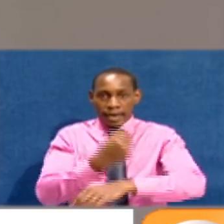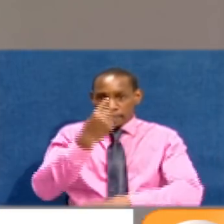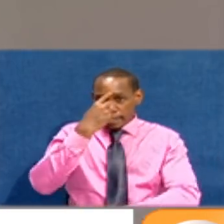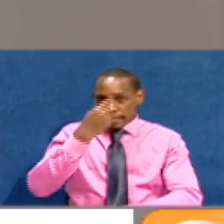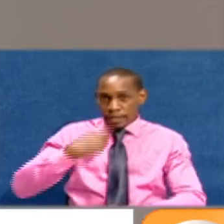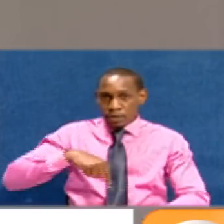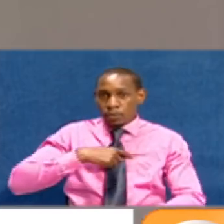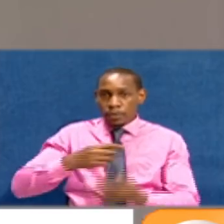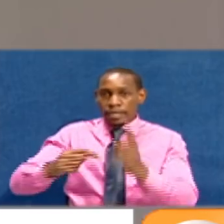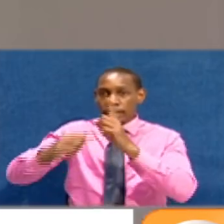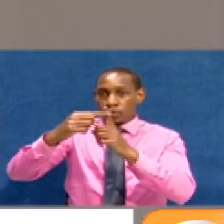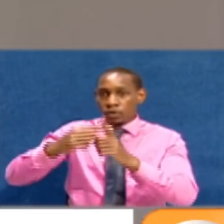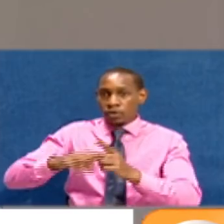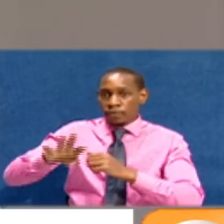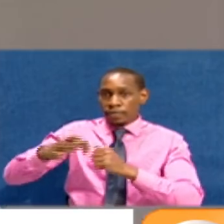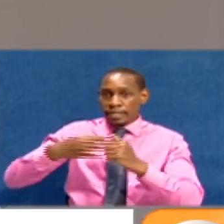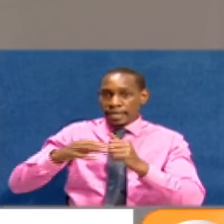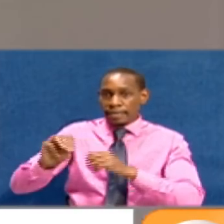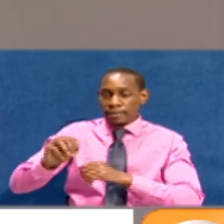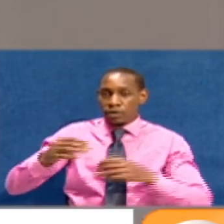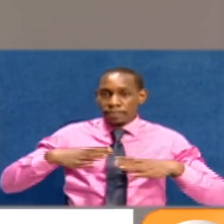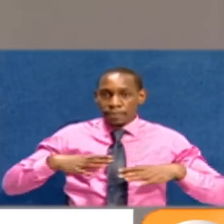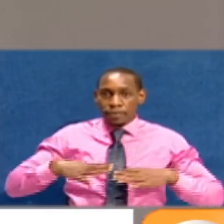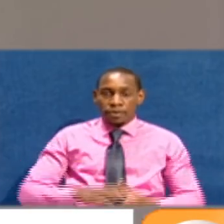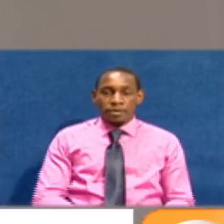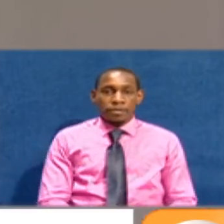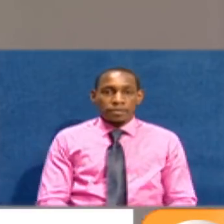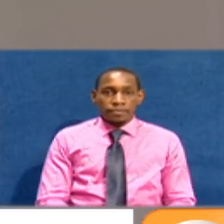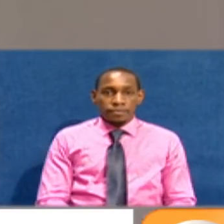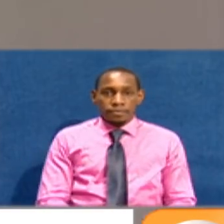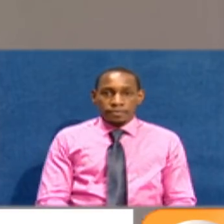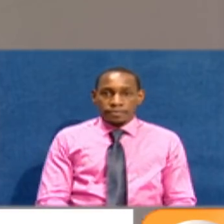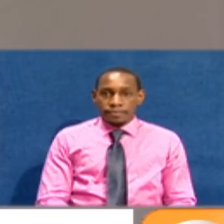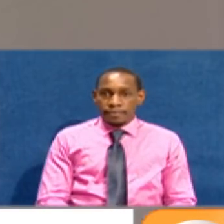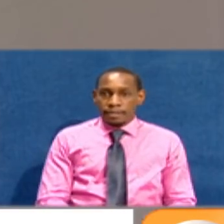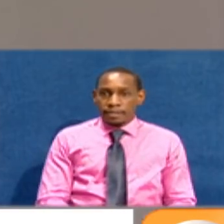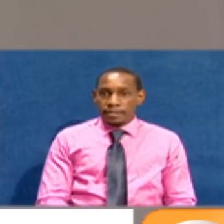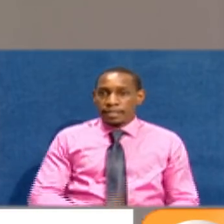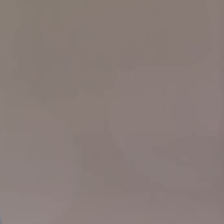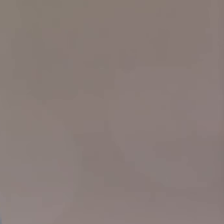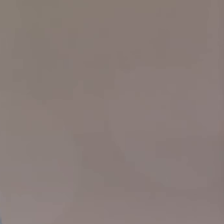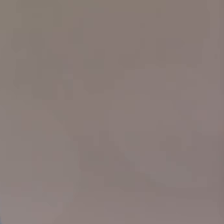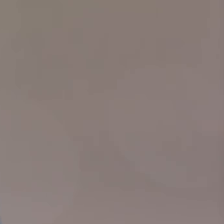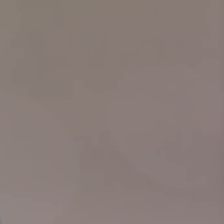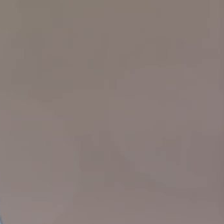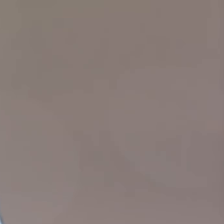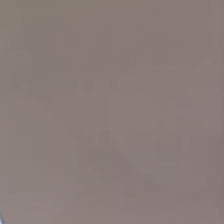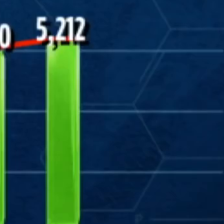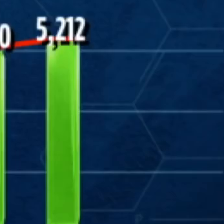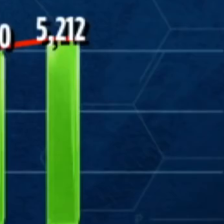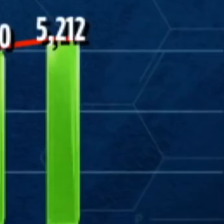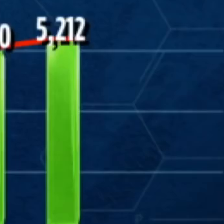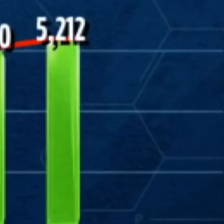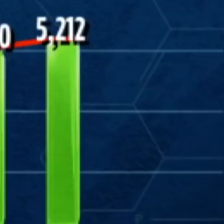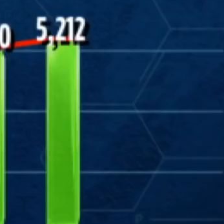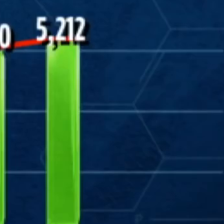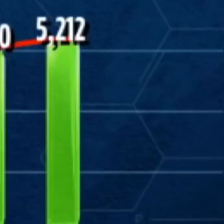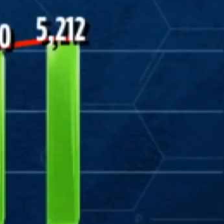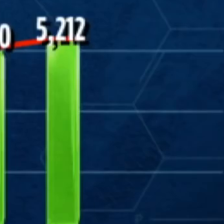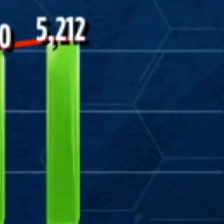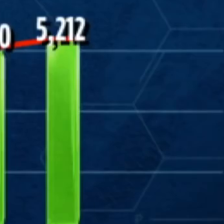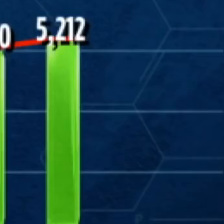have 48 million people in Kenya, and I was listening to your interview with Dr. Kalebi Yvonne, and he said not everyone is going to get it. Even if we get